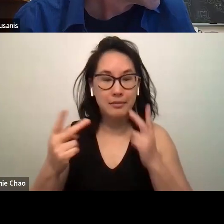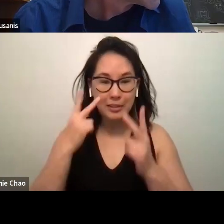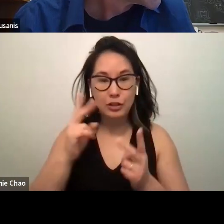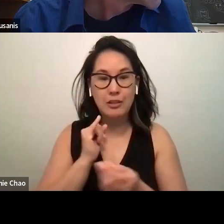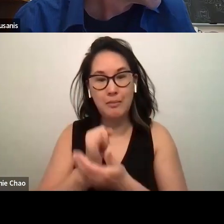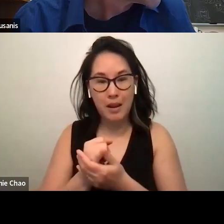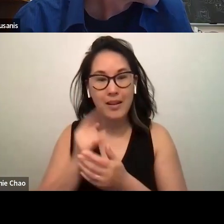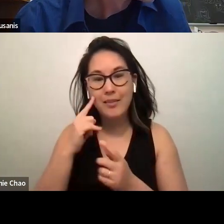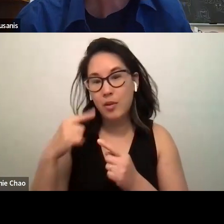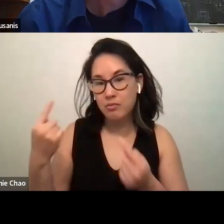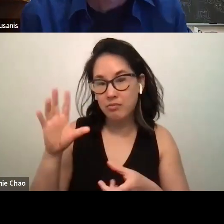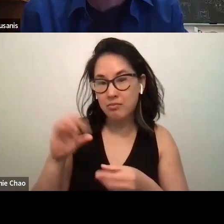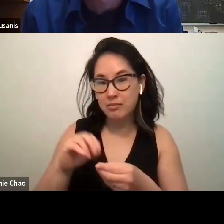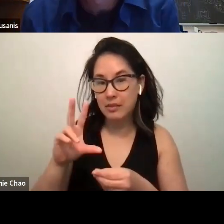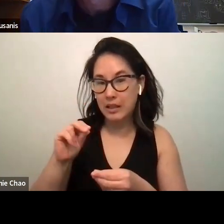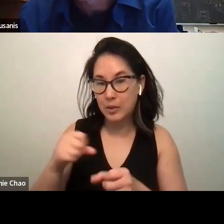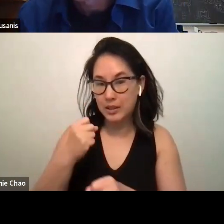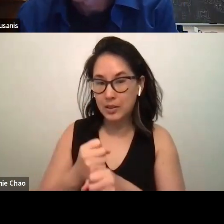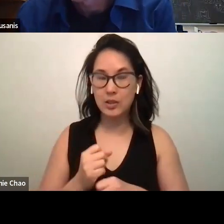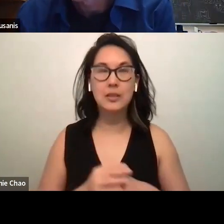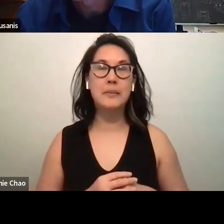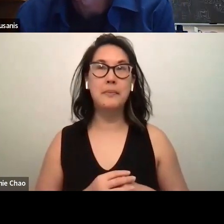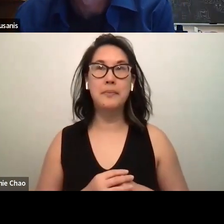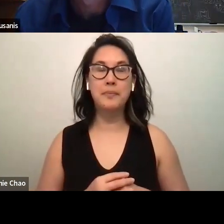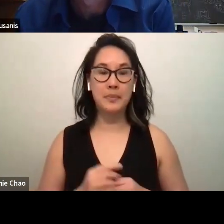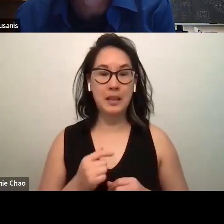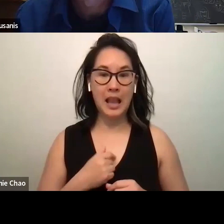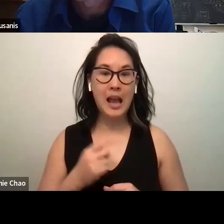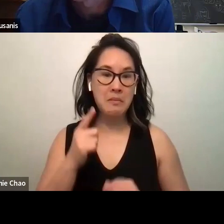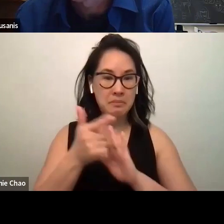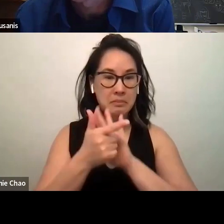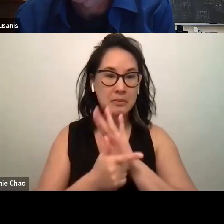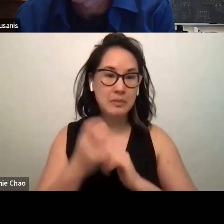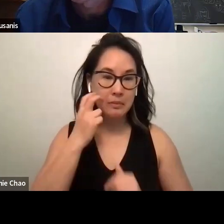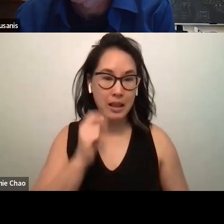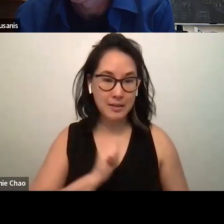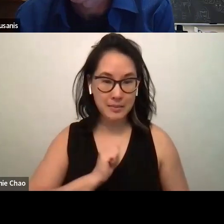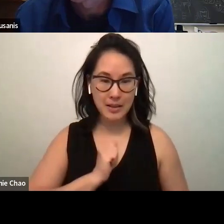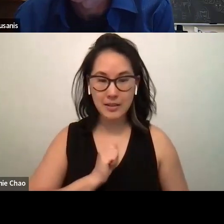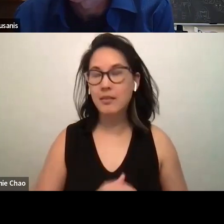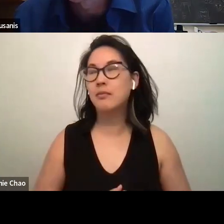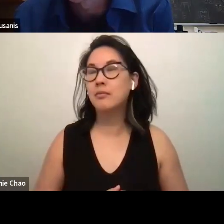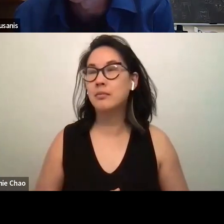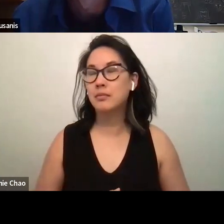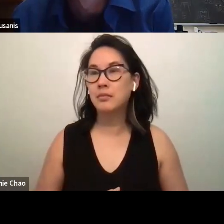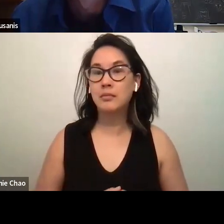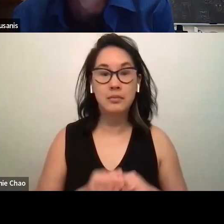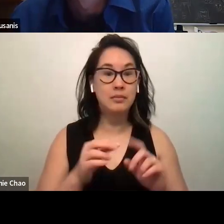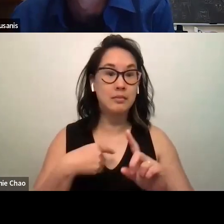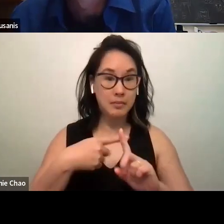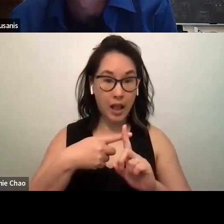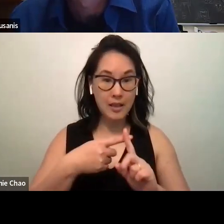30 years. And I'm legally blind myself. So I'm also